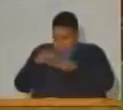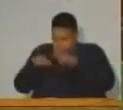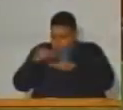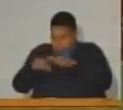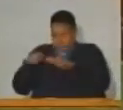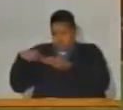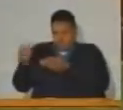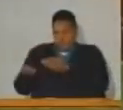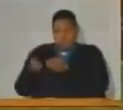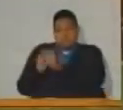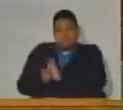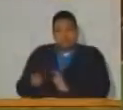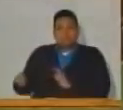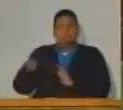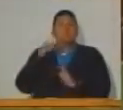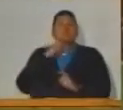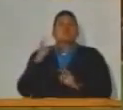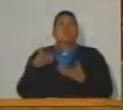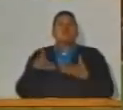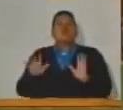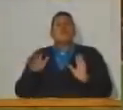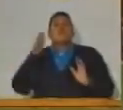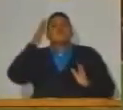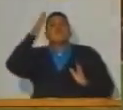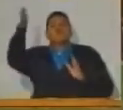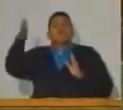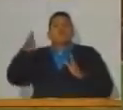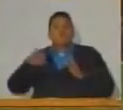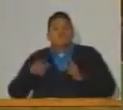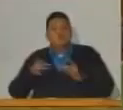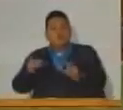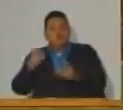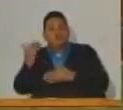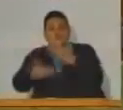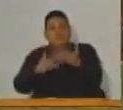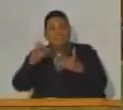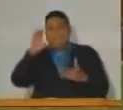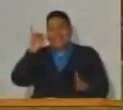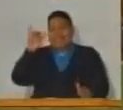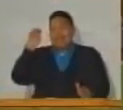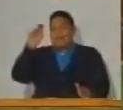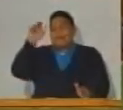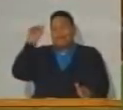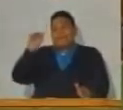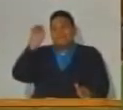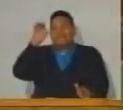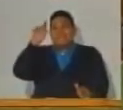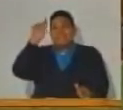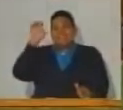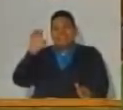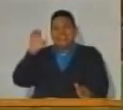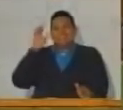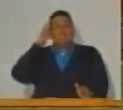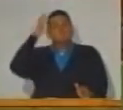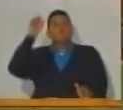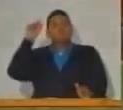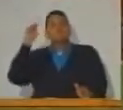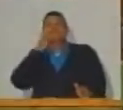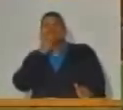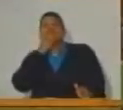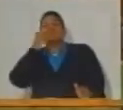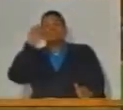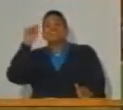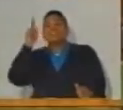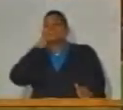Kingston and St. Andrew, Caymanas Estate, and Southeast St. Catherine. There will also be a